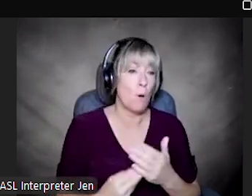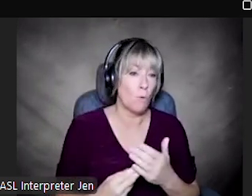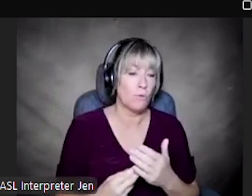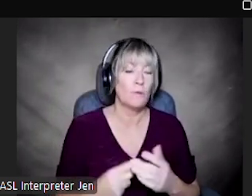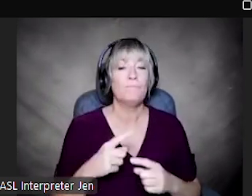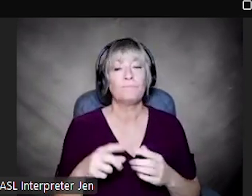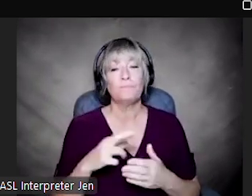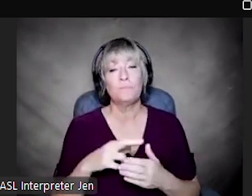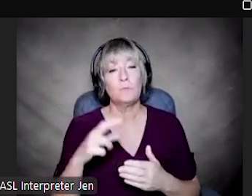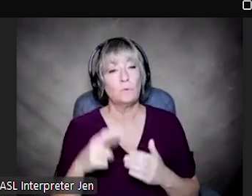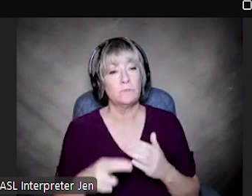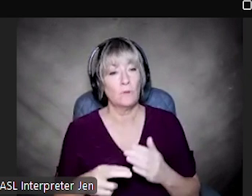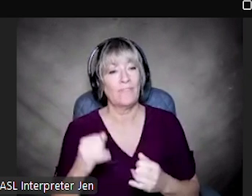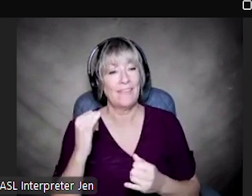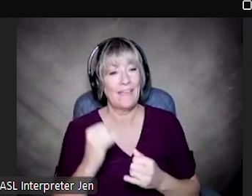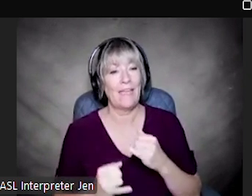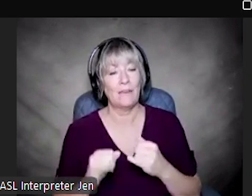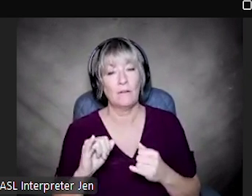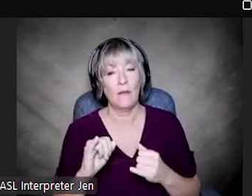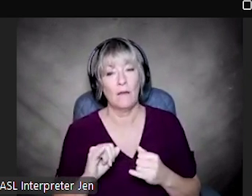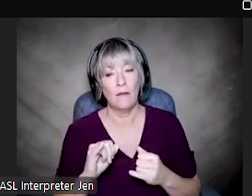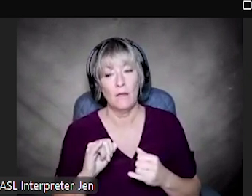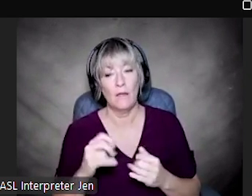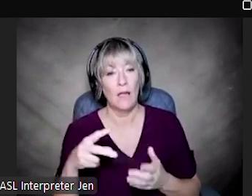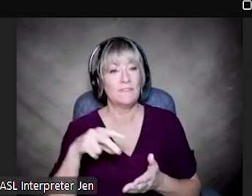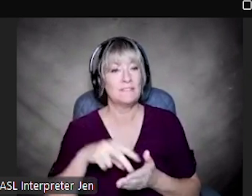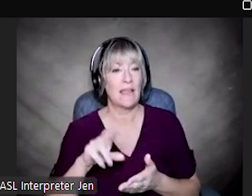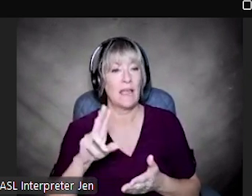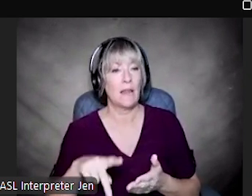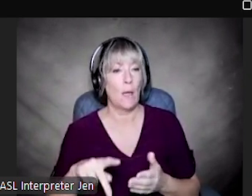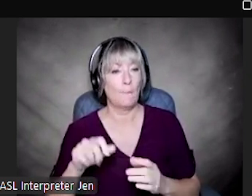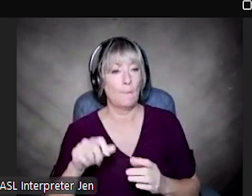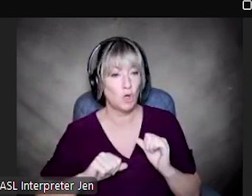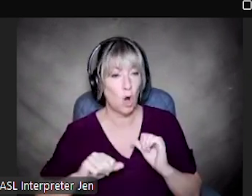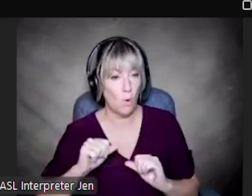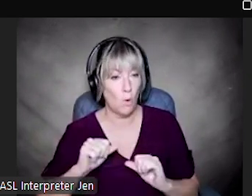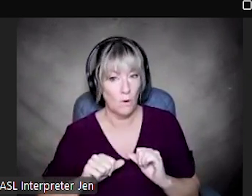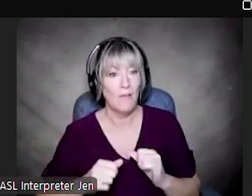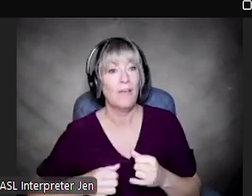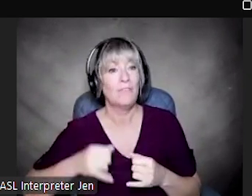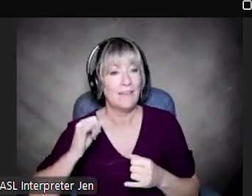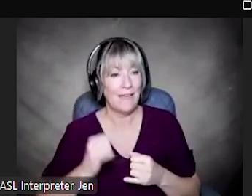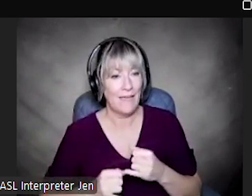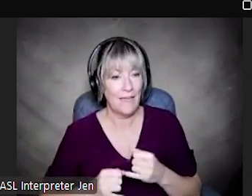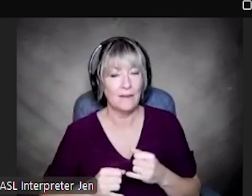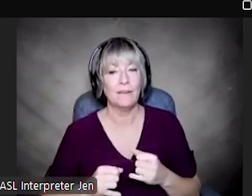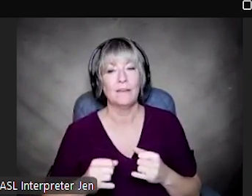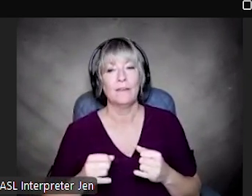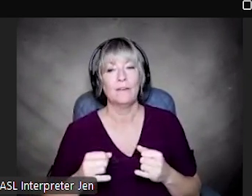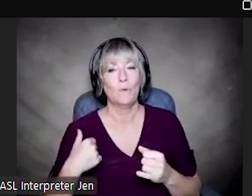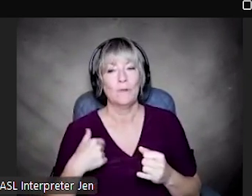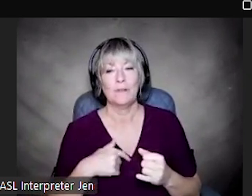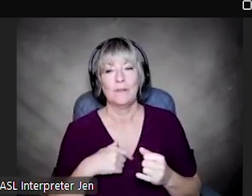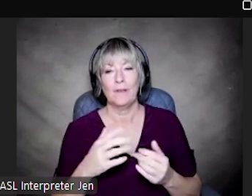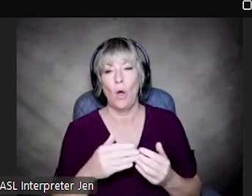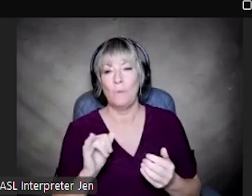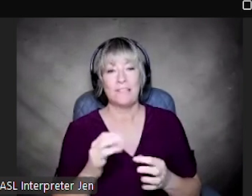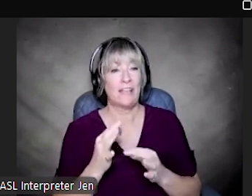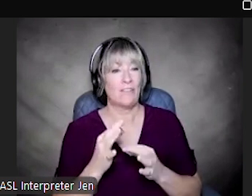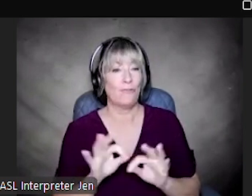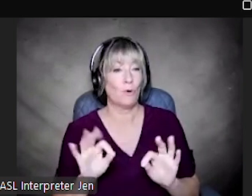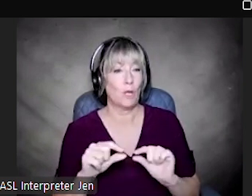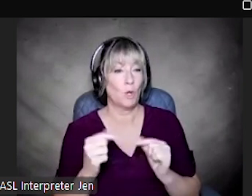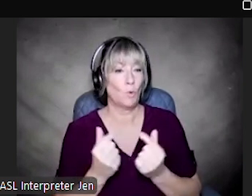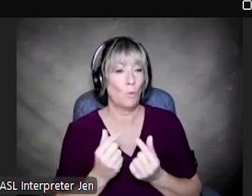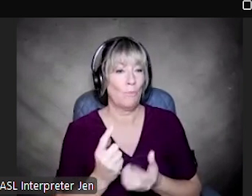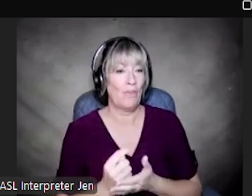result is at the end of these stand-up comedy shows that we kind of dub as like almost like free group therapy,